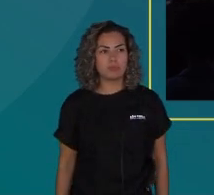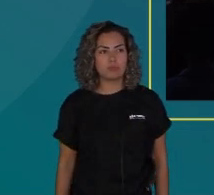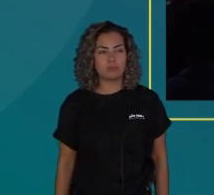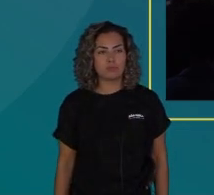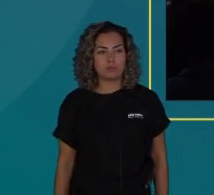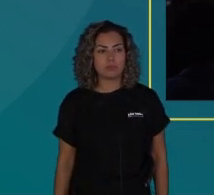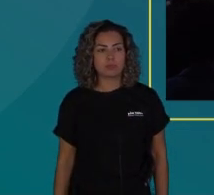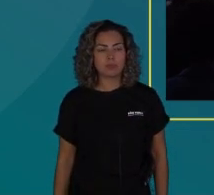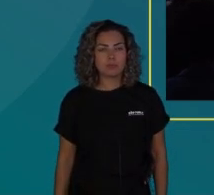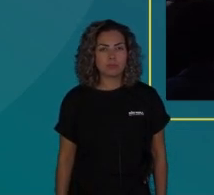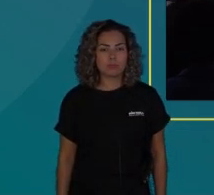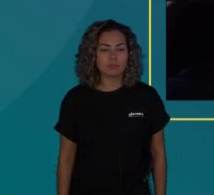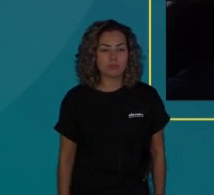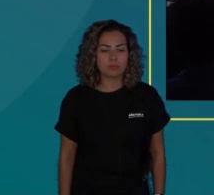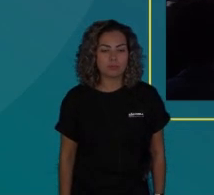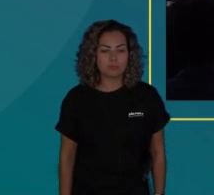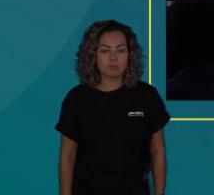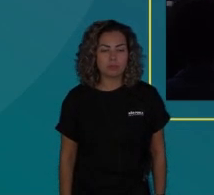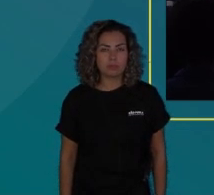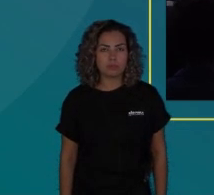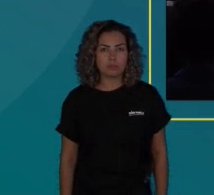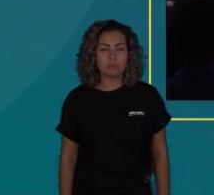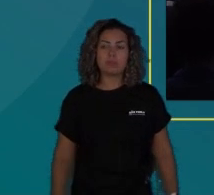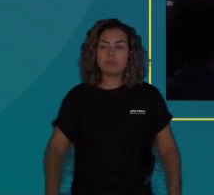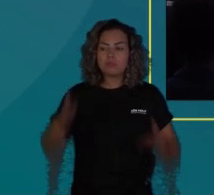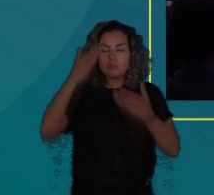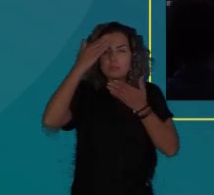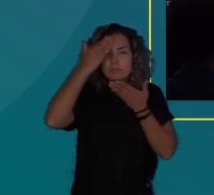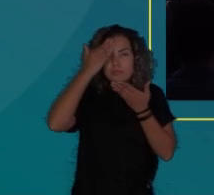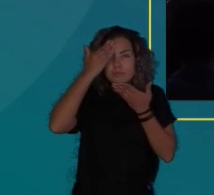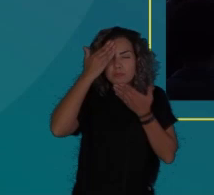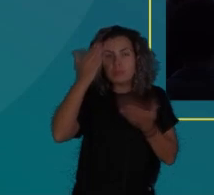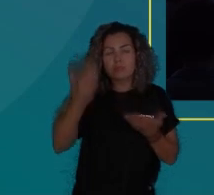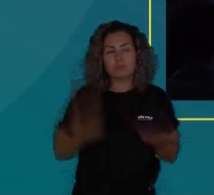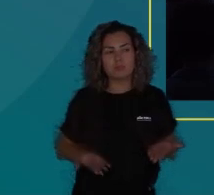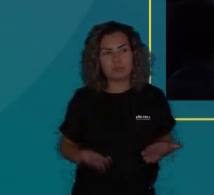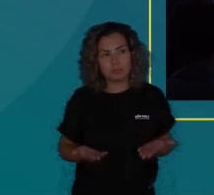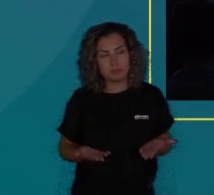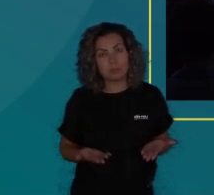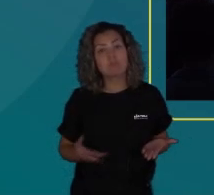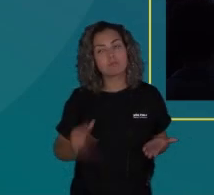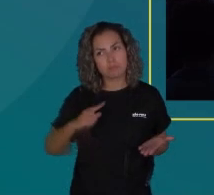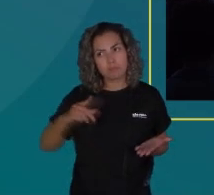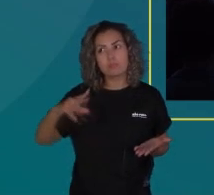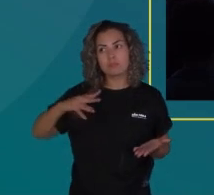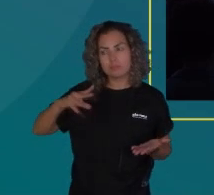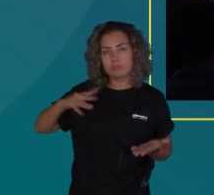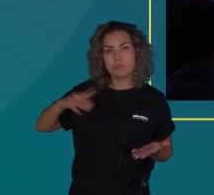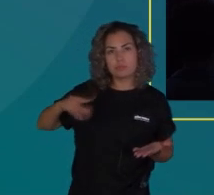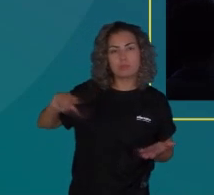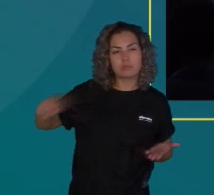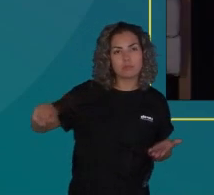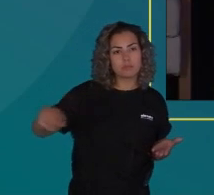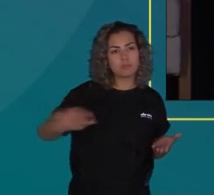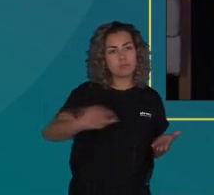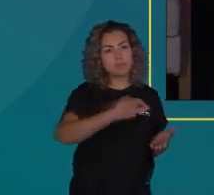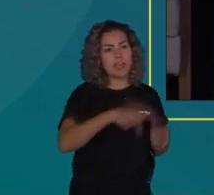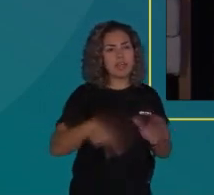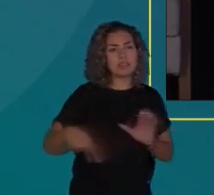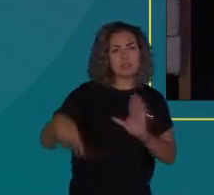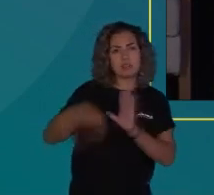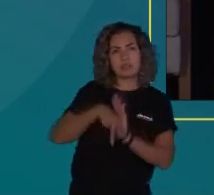Thank you. Right now in Austin, and I think many cities in Texas, we are grappling with